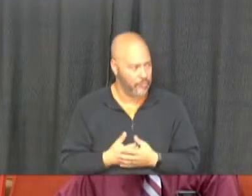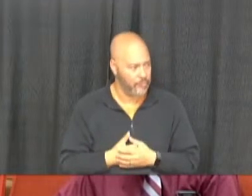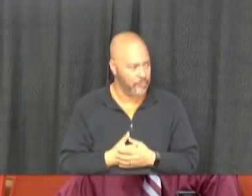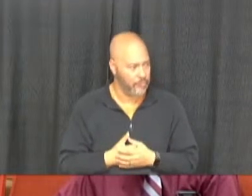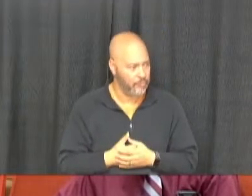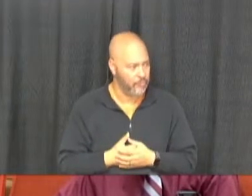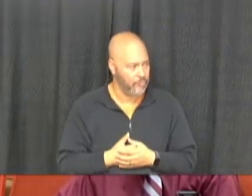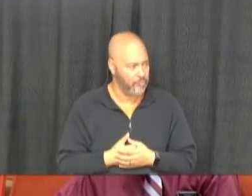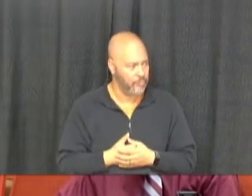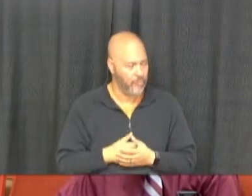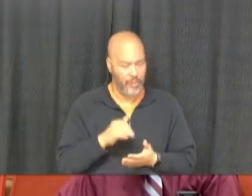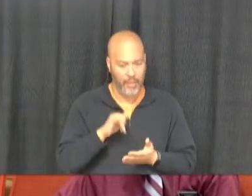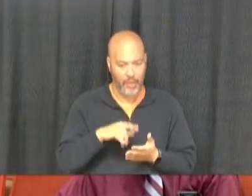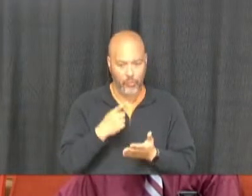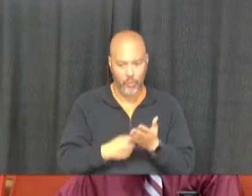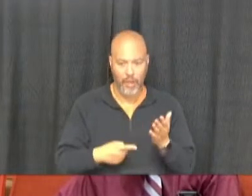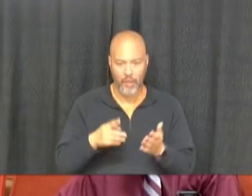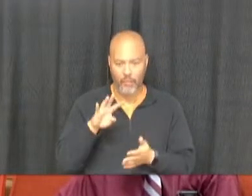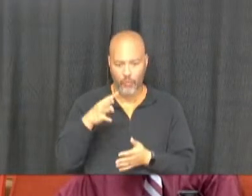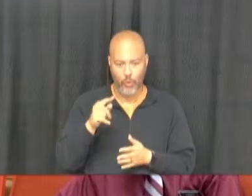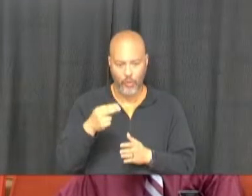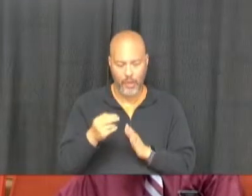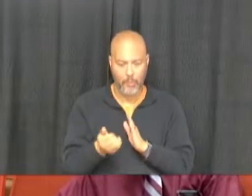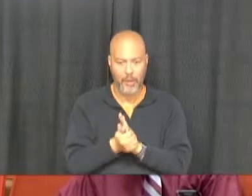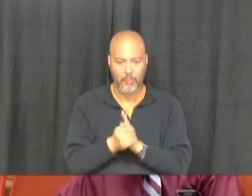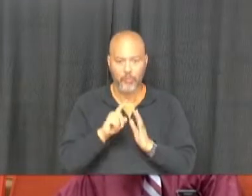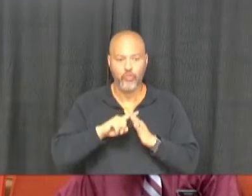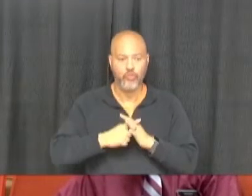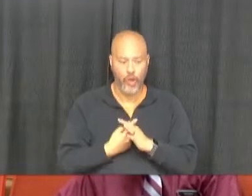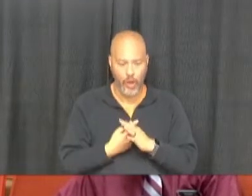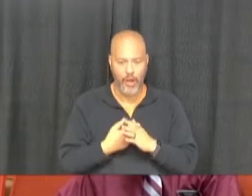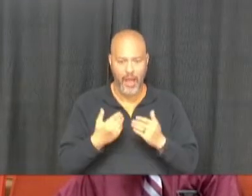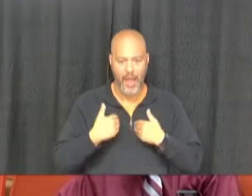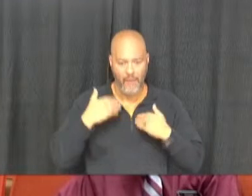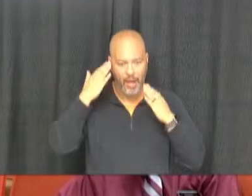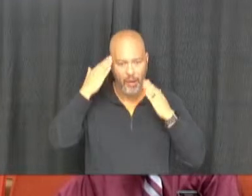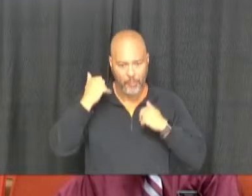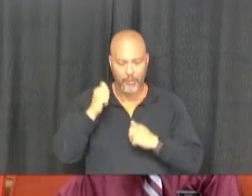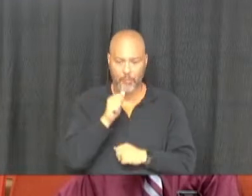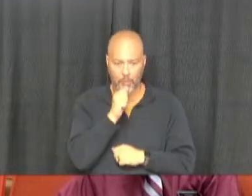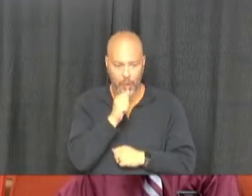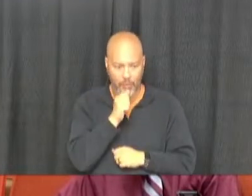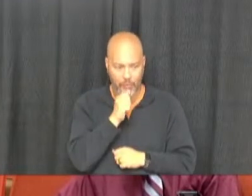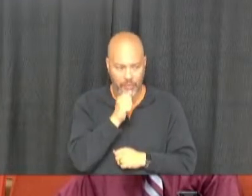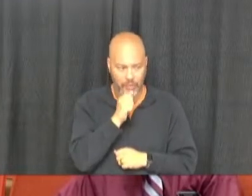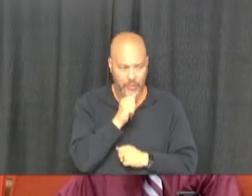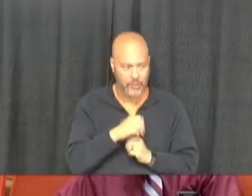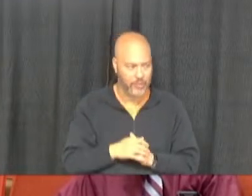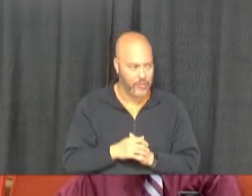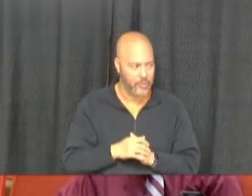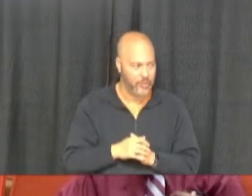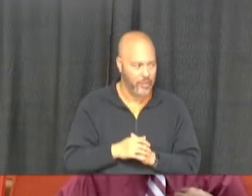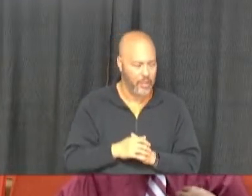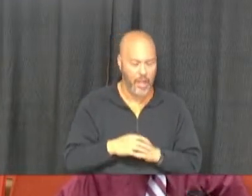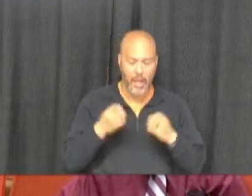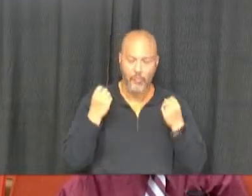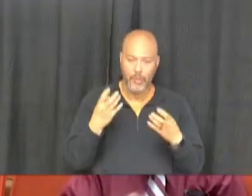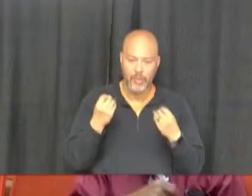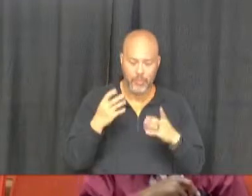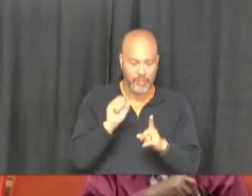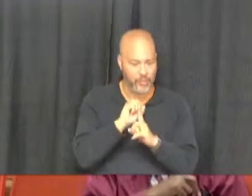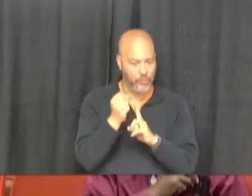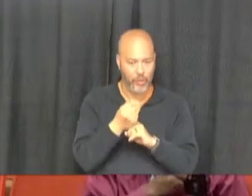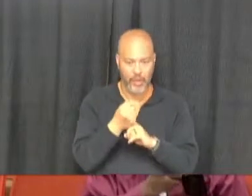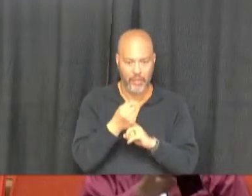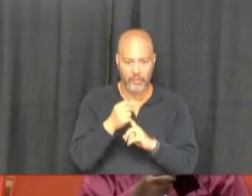so that's what the Fourth Amendment is all about. It starts with having an expectation of privacy. And numerous cases, United